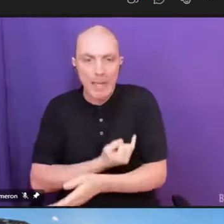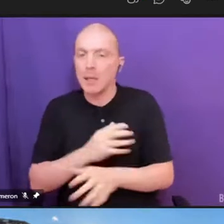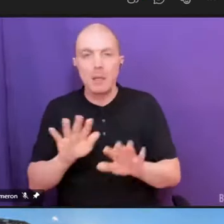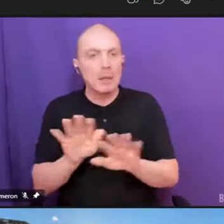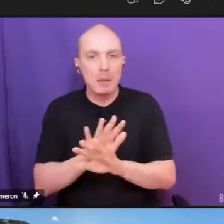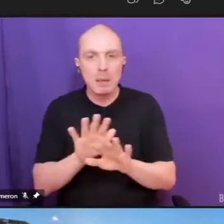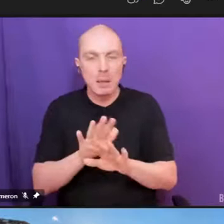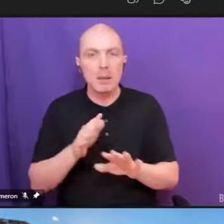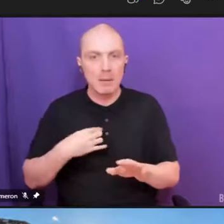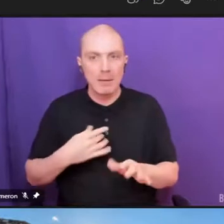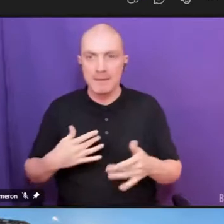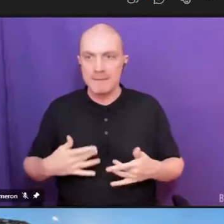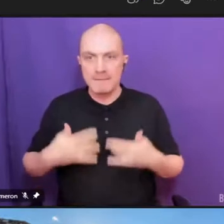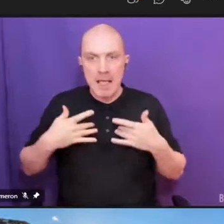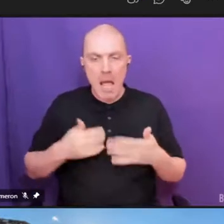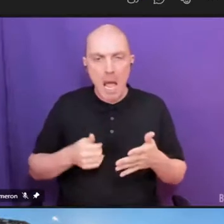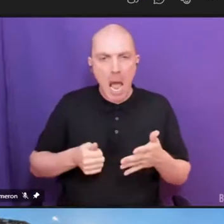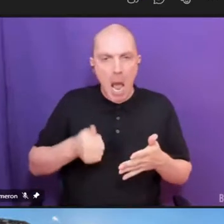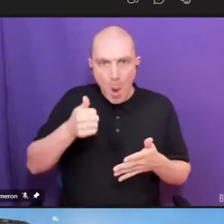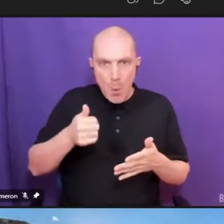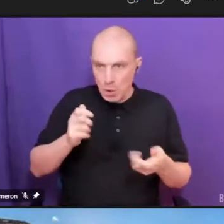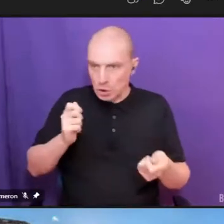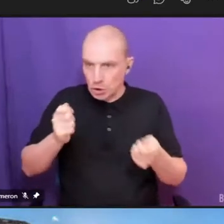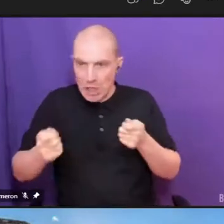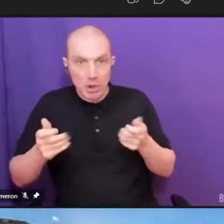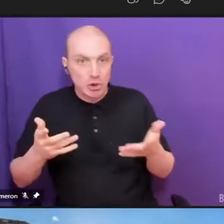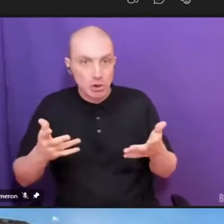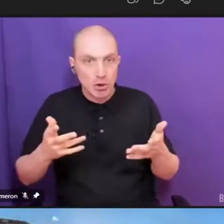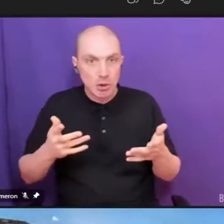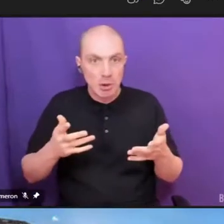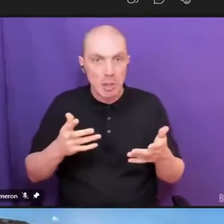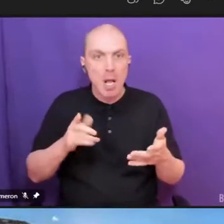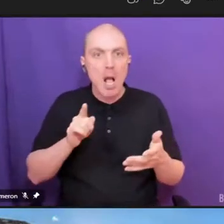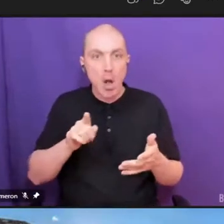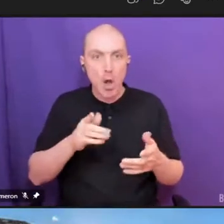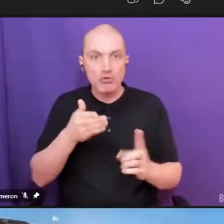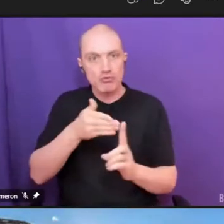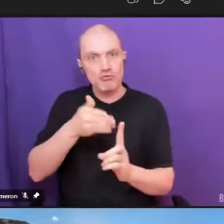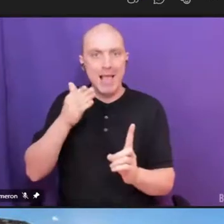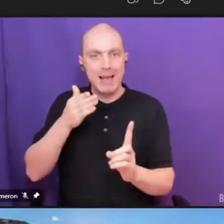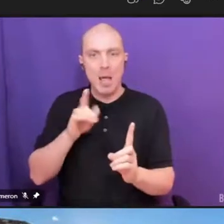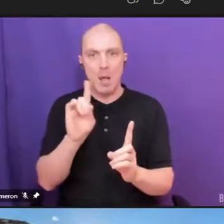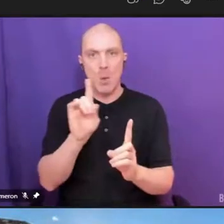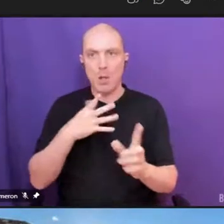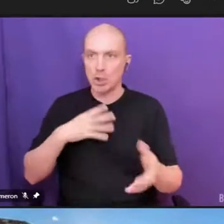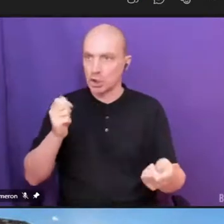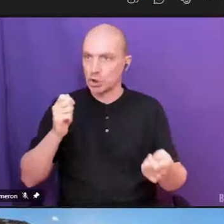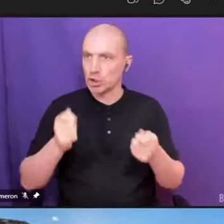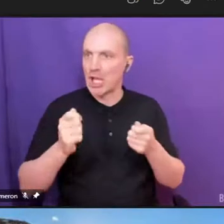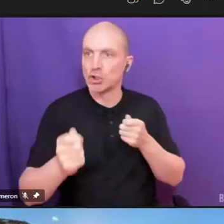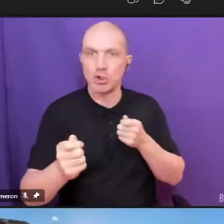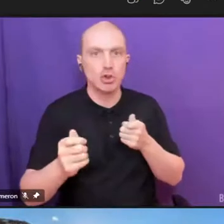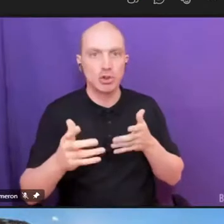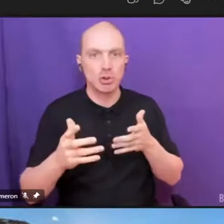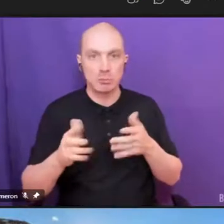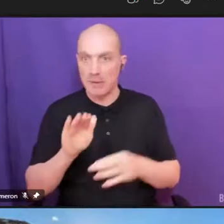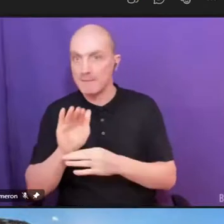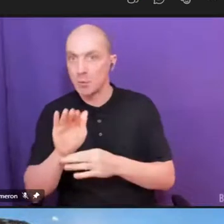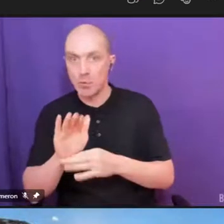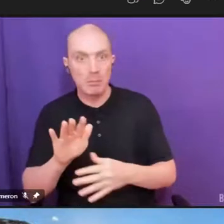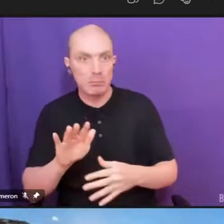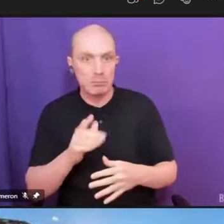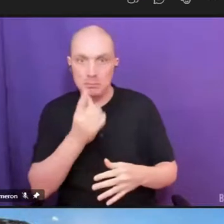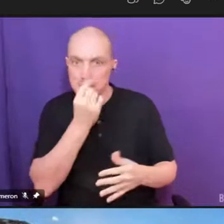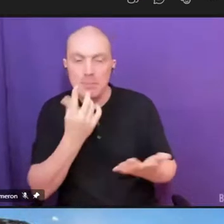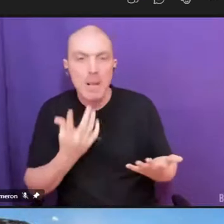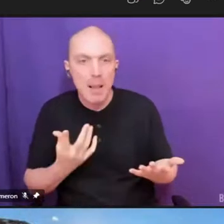how we can now do this, and a recognition of the fact that we may have to work differently going forward. So that's all very much been built into